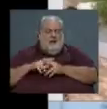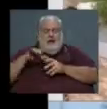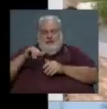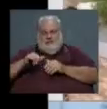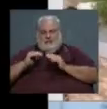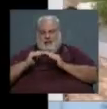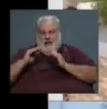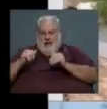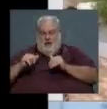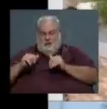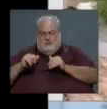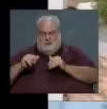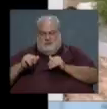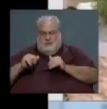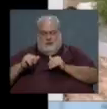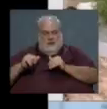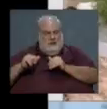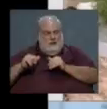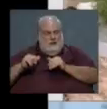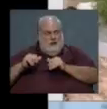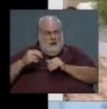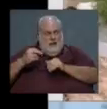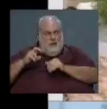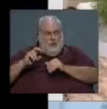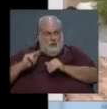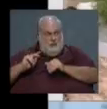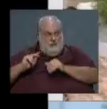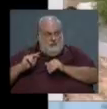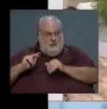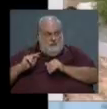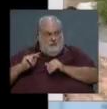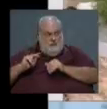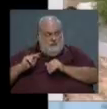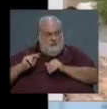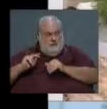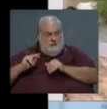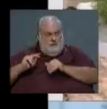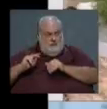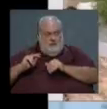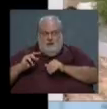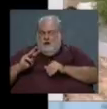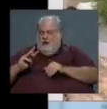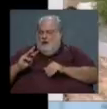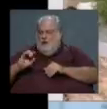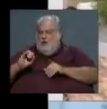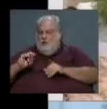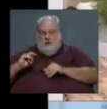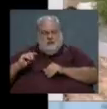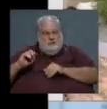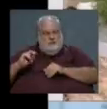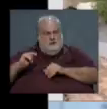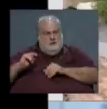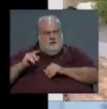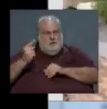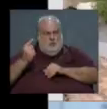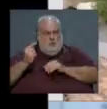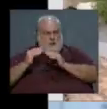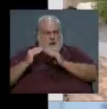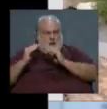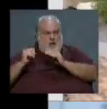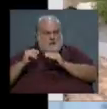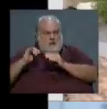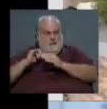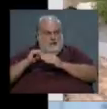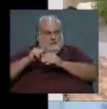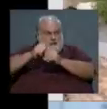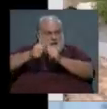That's a house. Are you talking about on Herrick? Where the arrow's at right no, now? No, on Winston. On Winston, yes, ma'am. There is one house that is